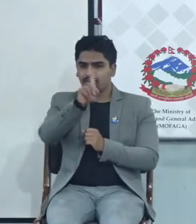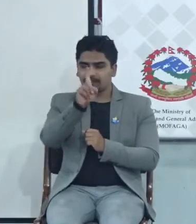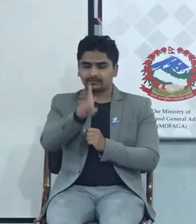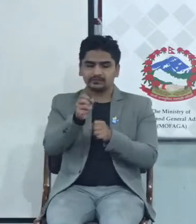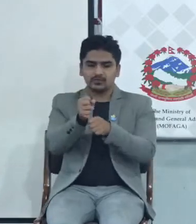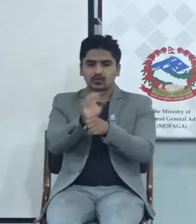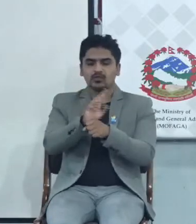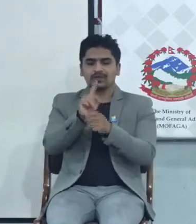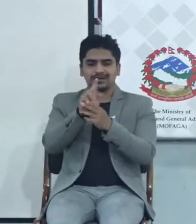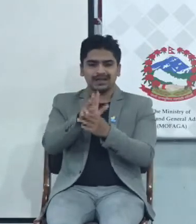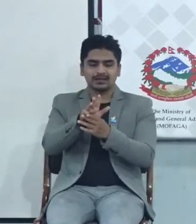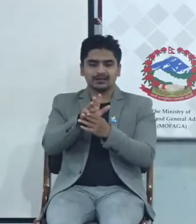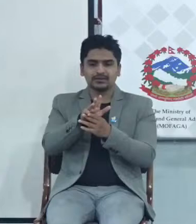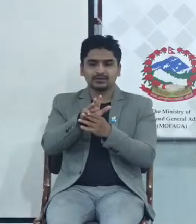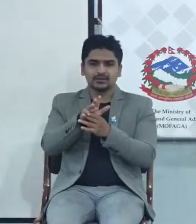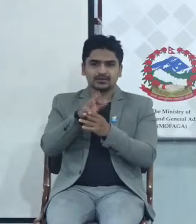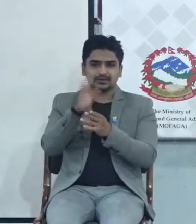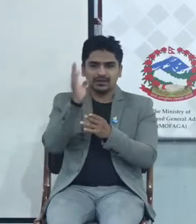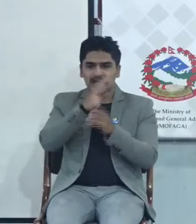doing.